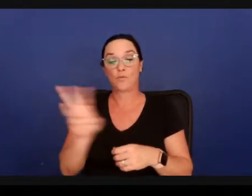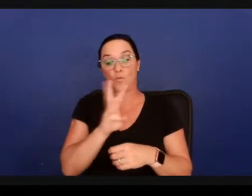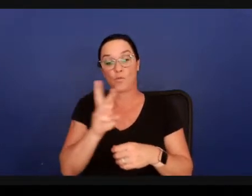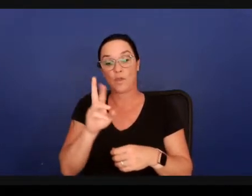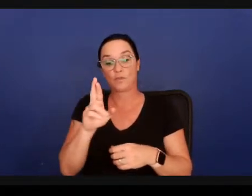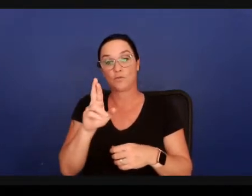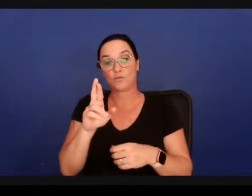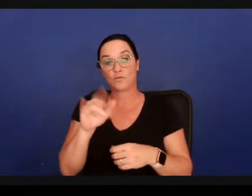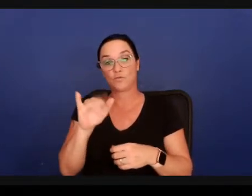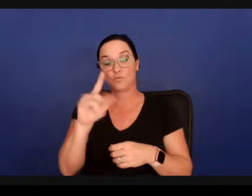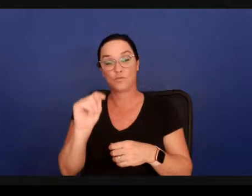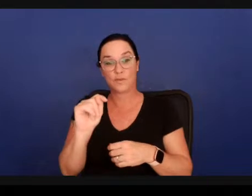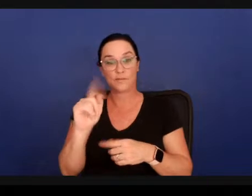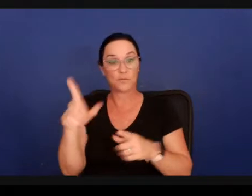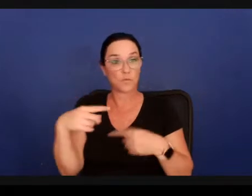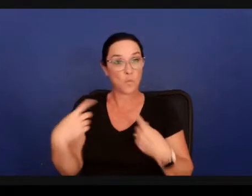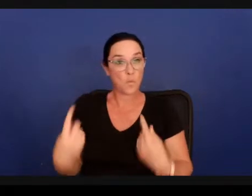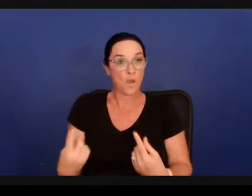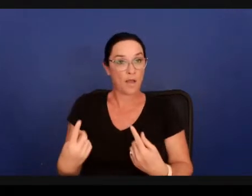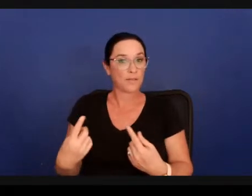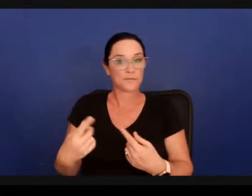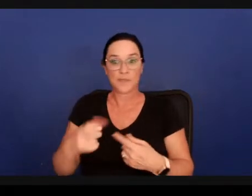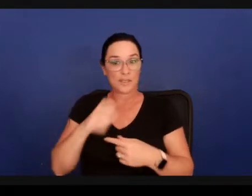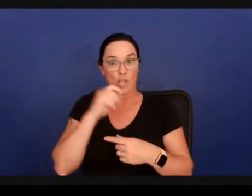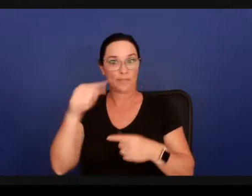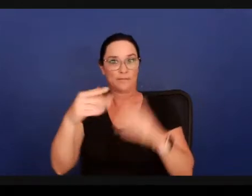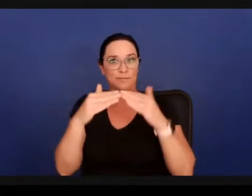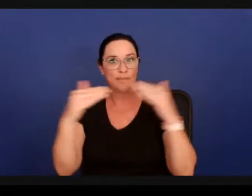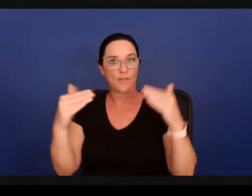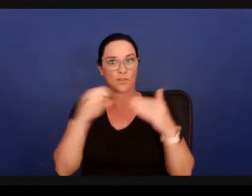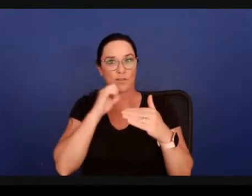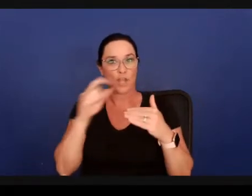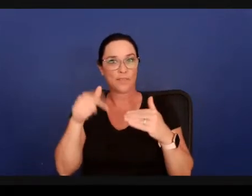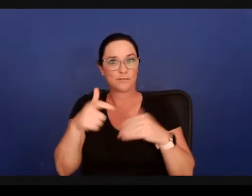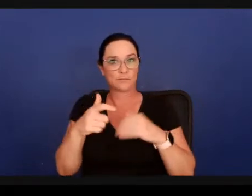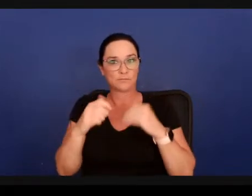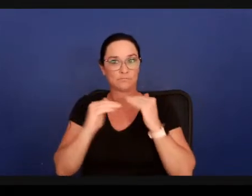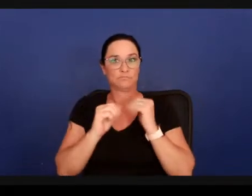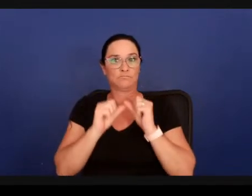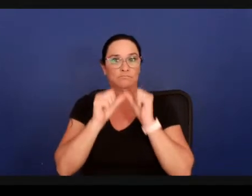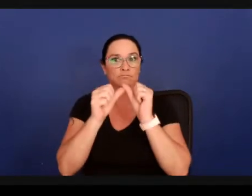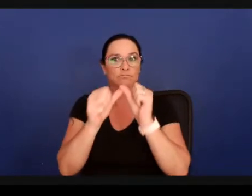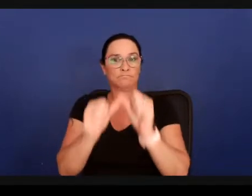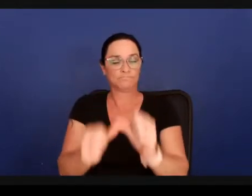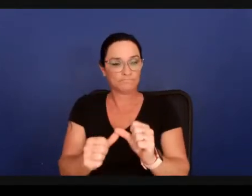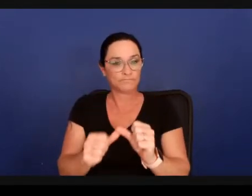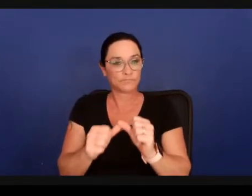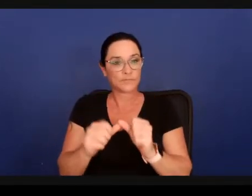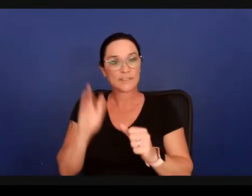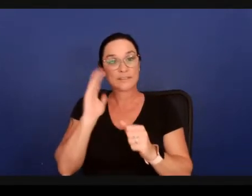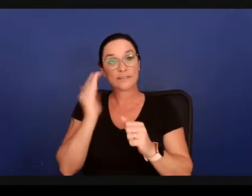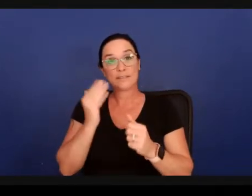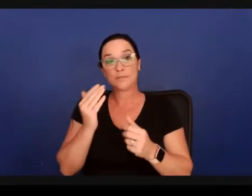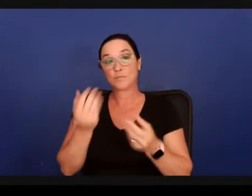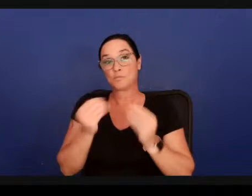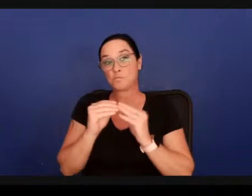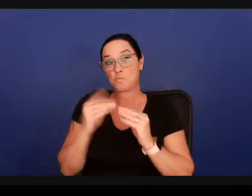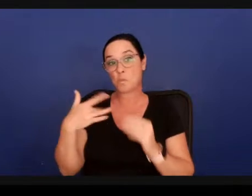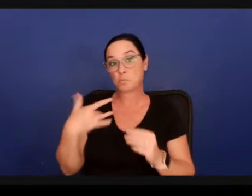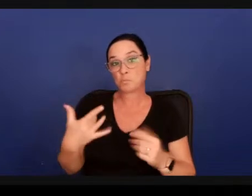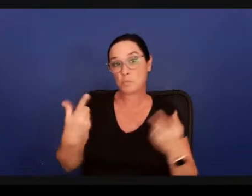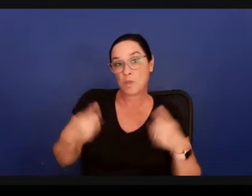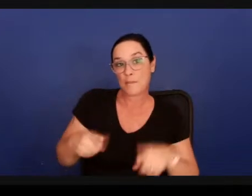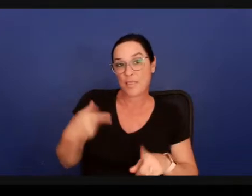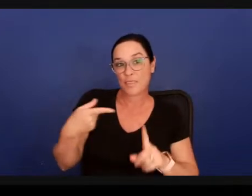while, certainly to this level, to this length, right? So It does seem like it makes it more likely. But I